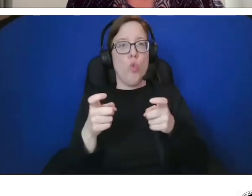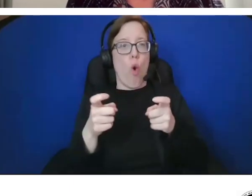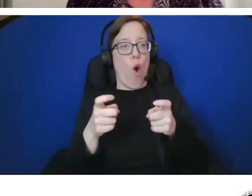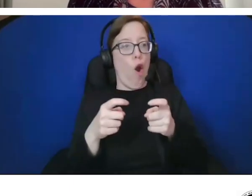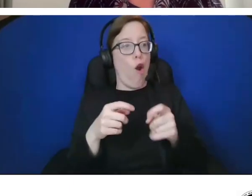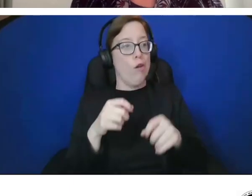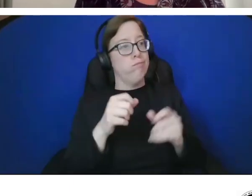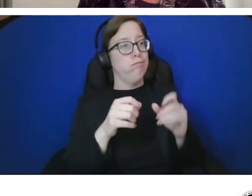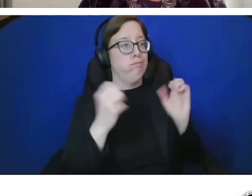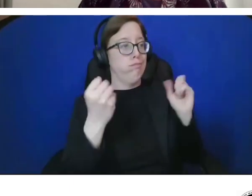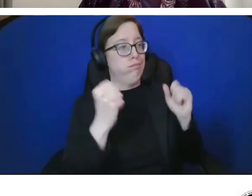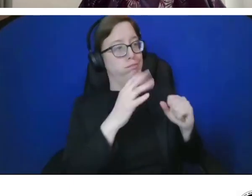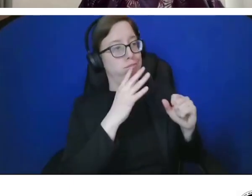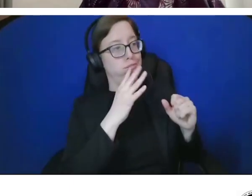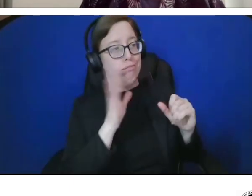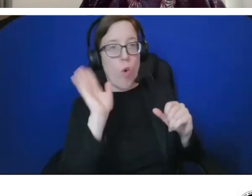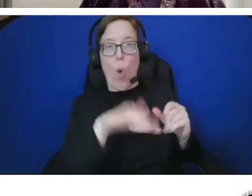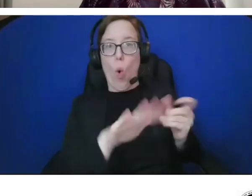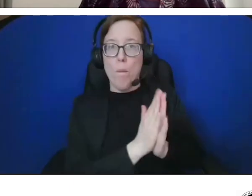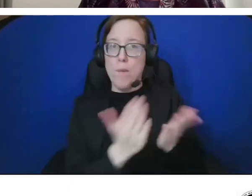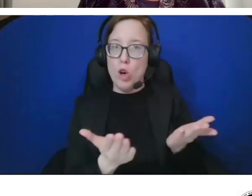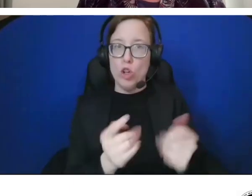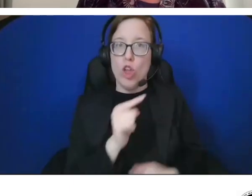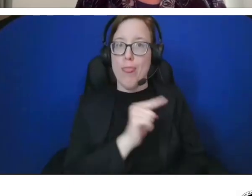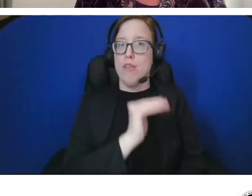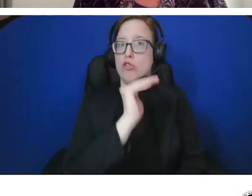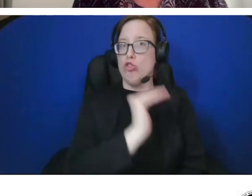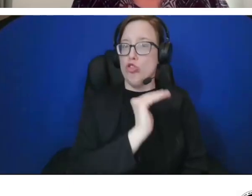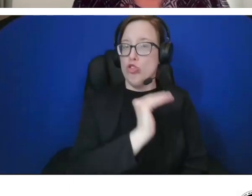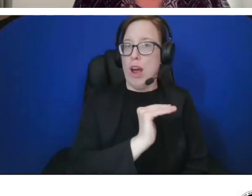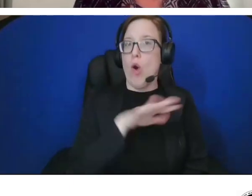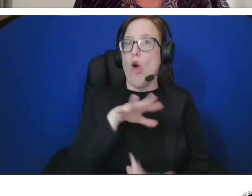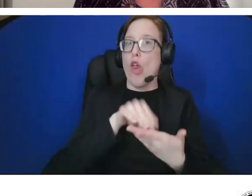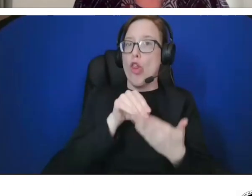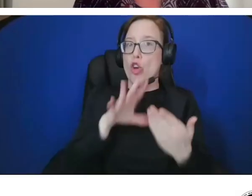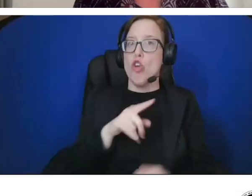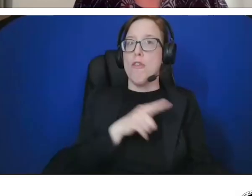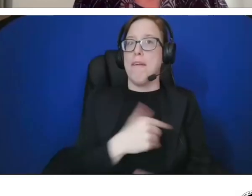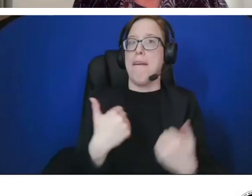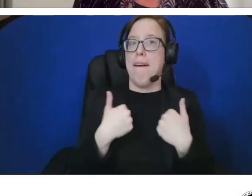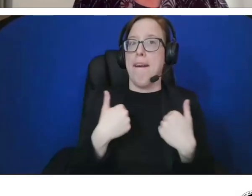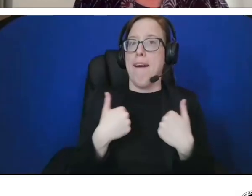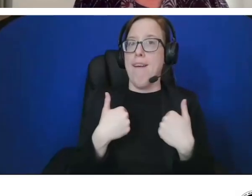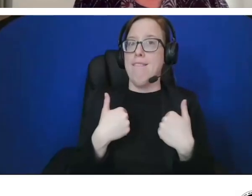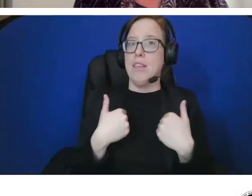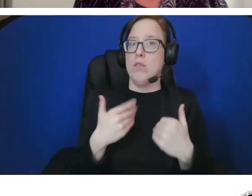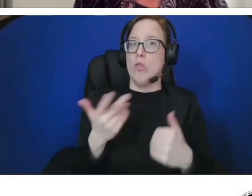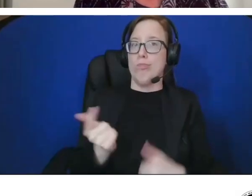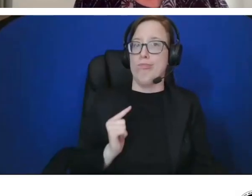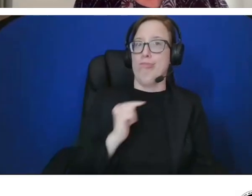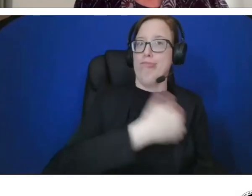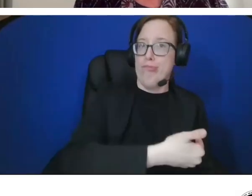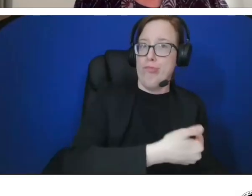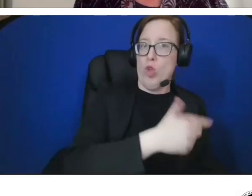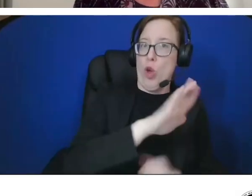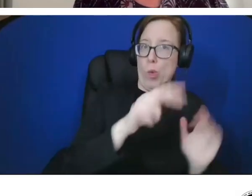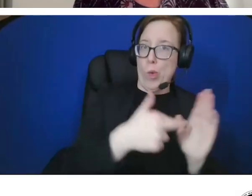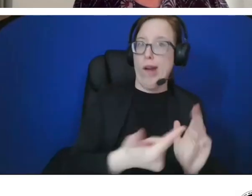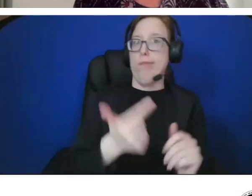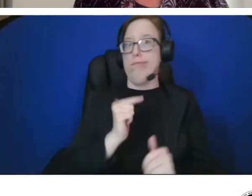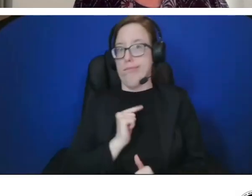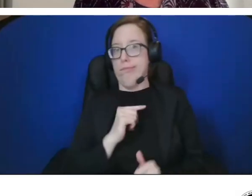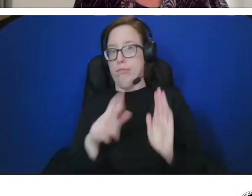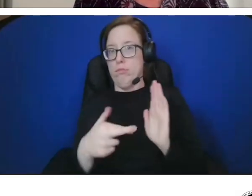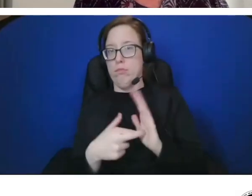of everything or in control of reading the whole book. The child or learner has some role then.